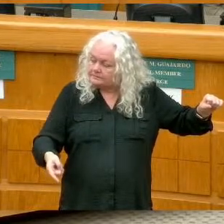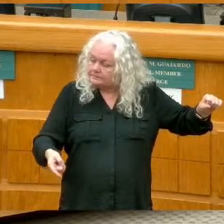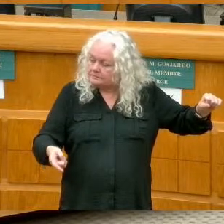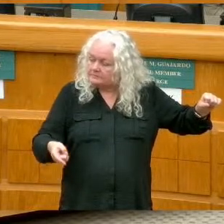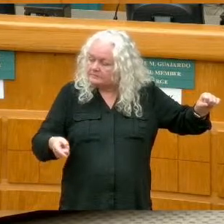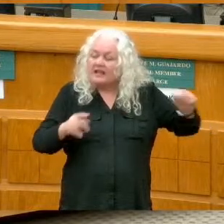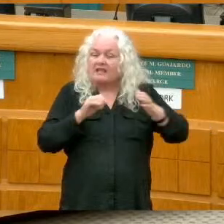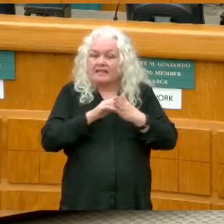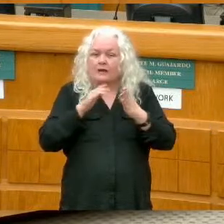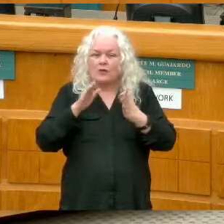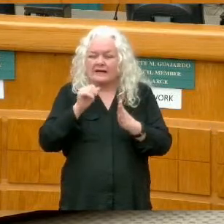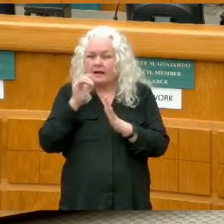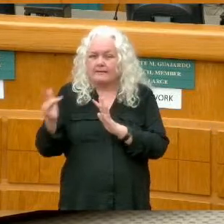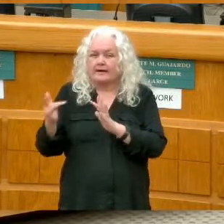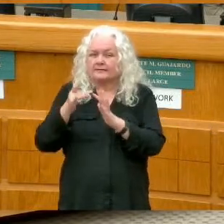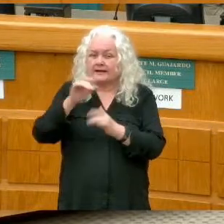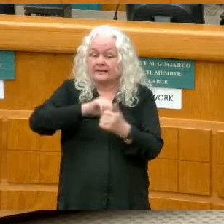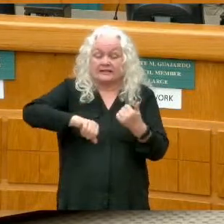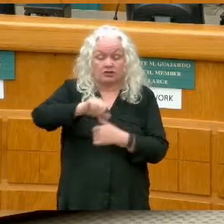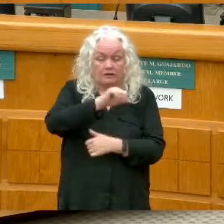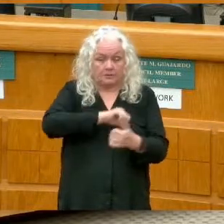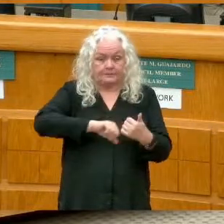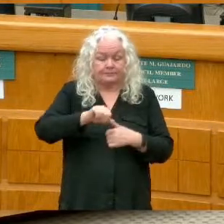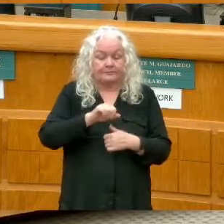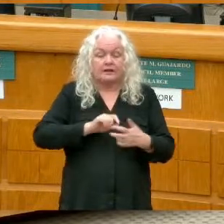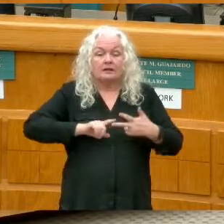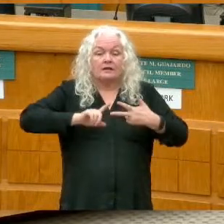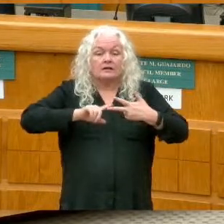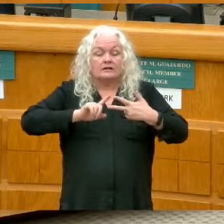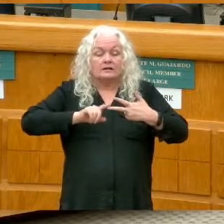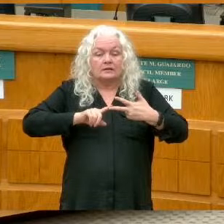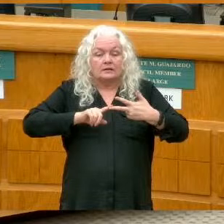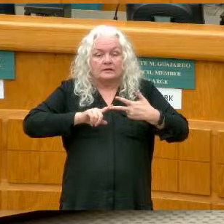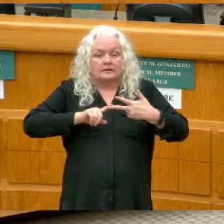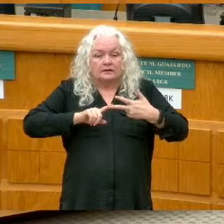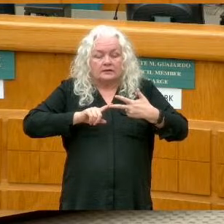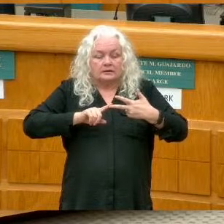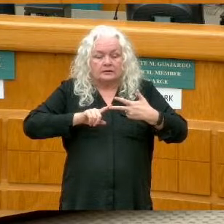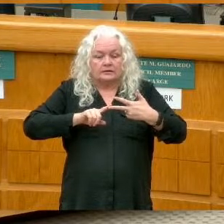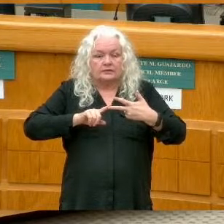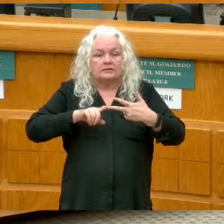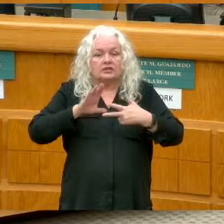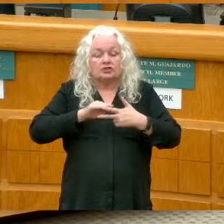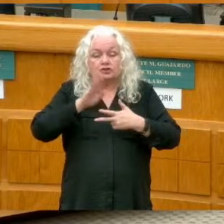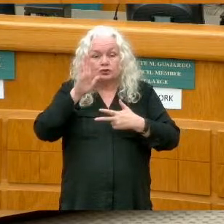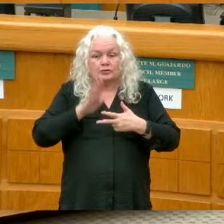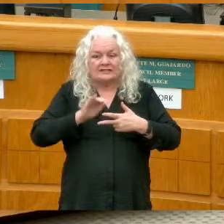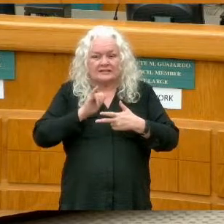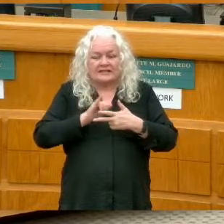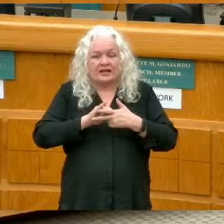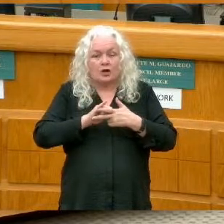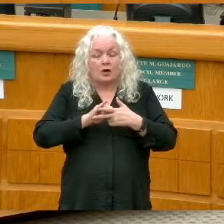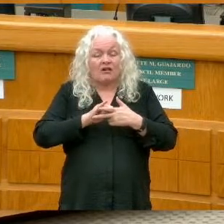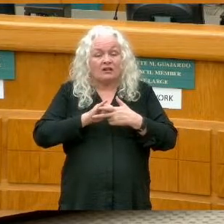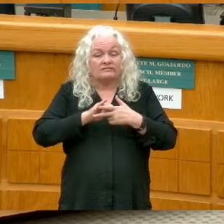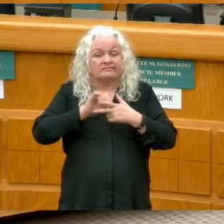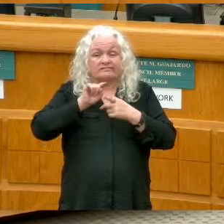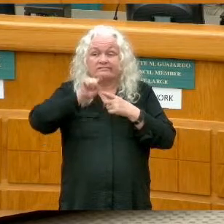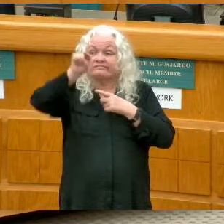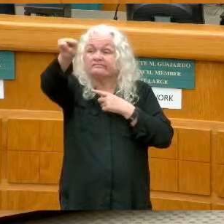so they don't come in contact with each other. Number 3, students that are off in college